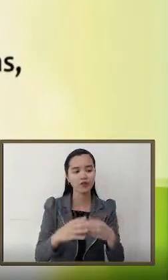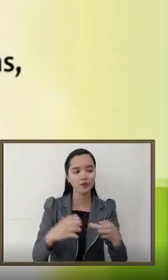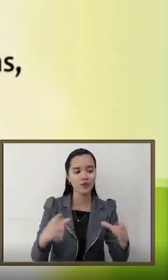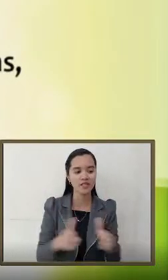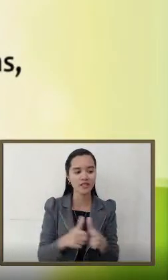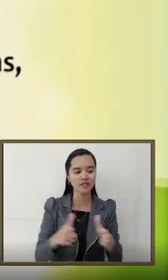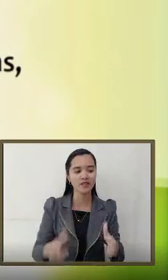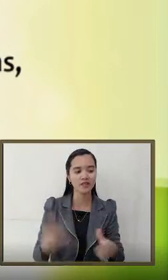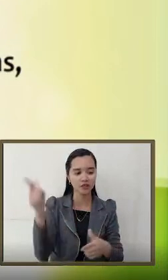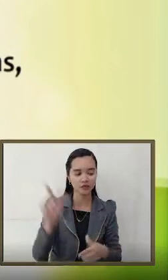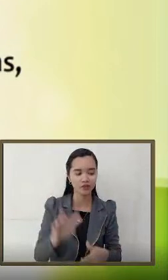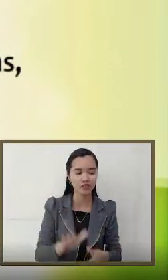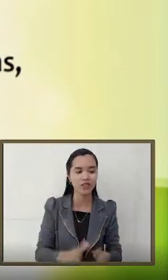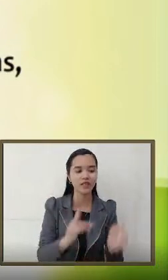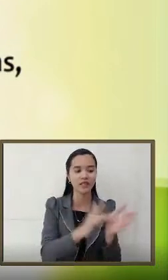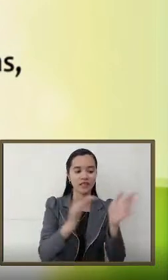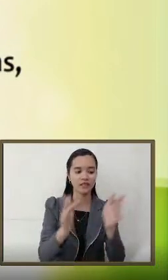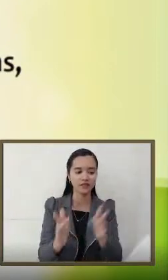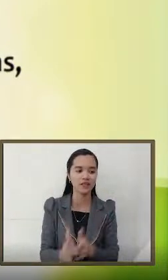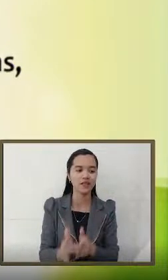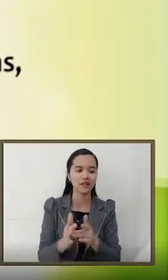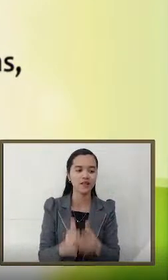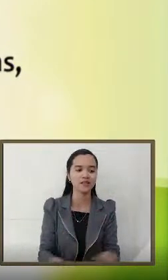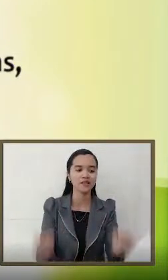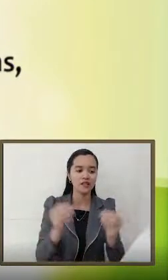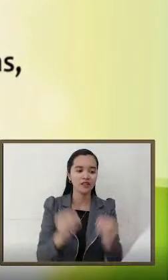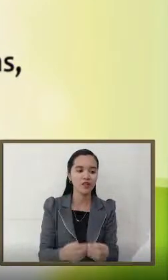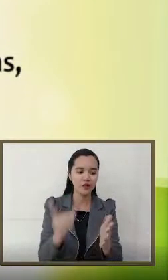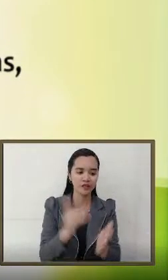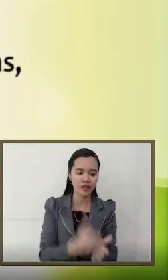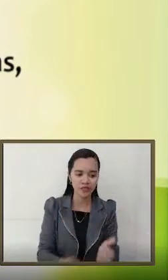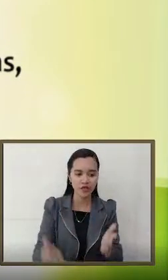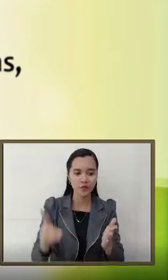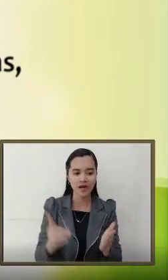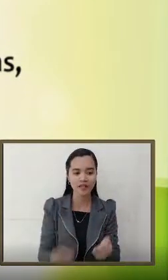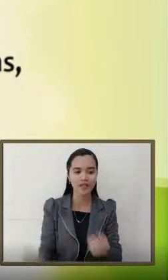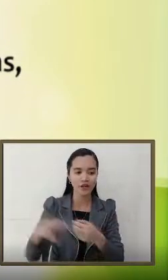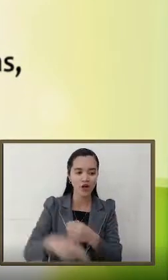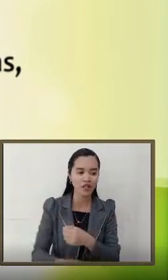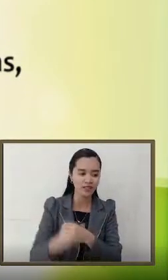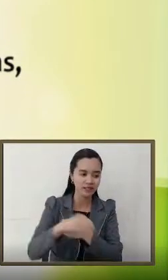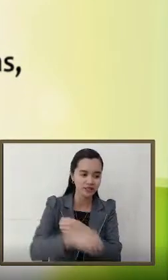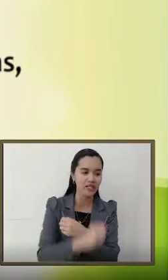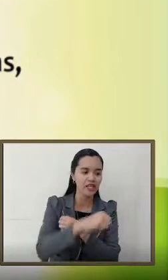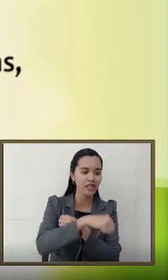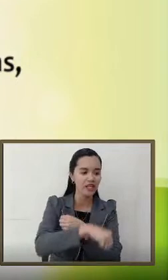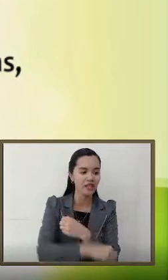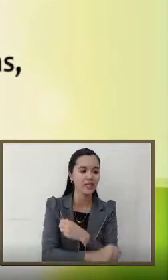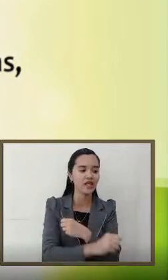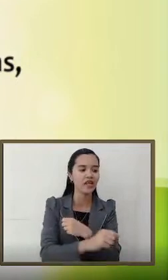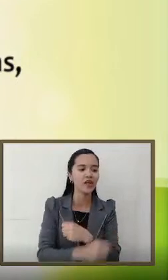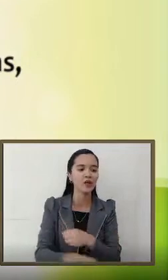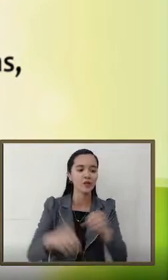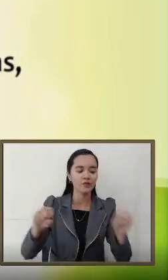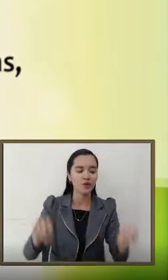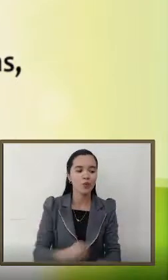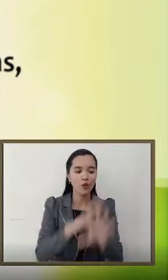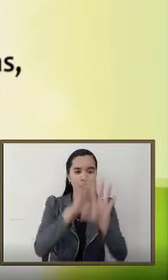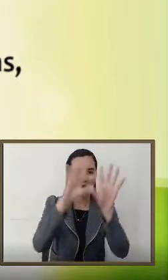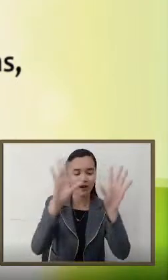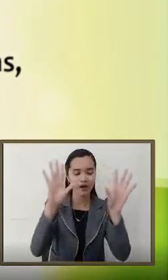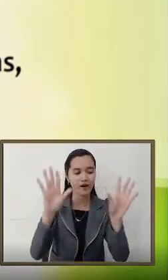Wonderful, the matchless grace of Jesus, deeper than the mighty rolling sea.